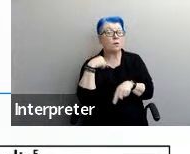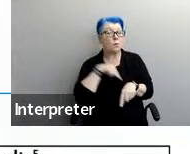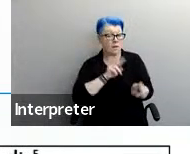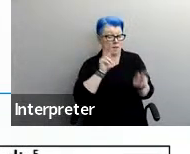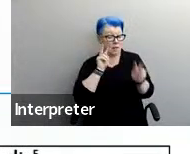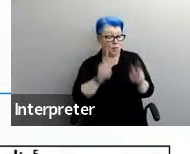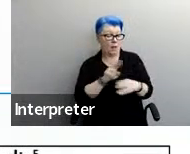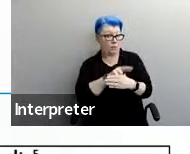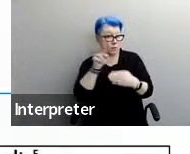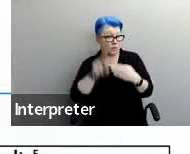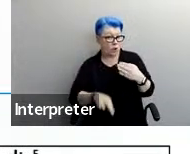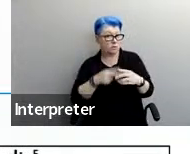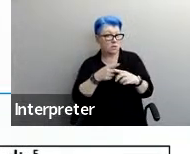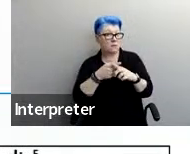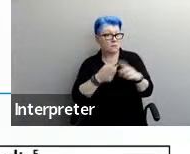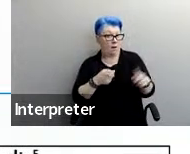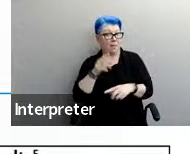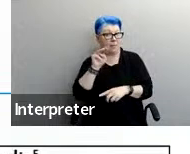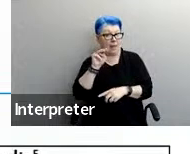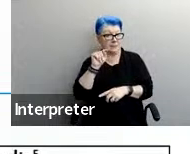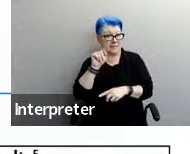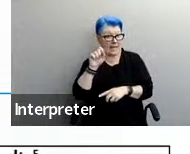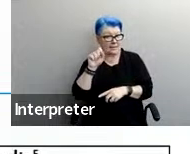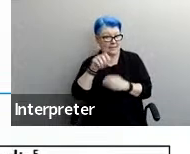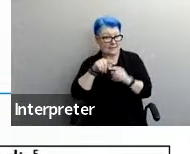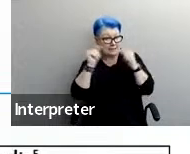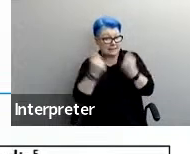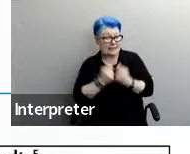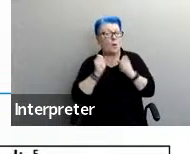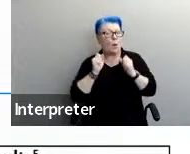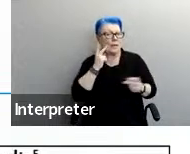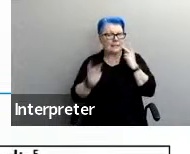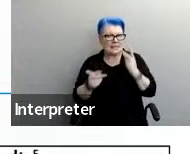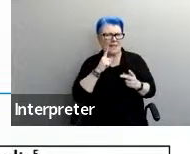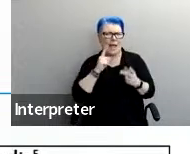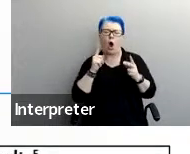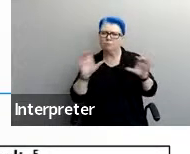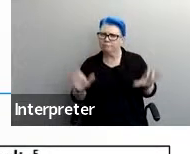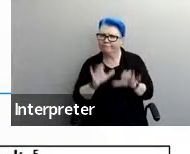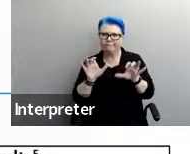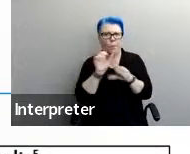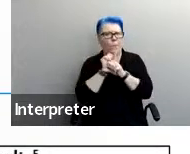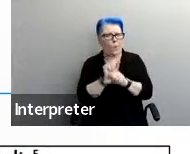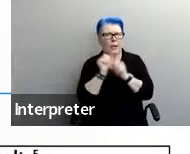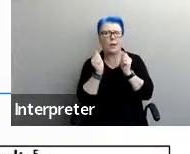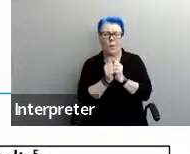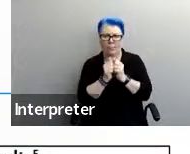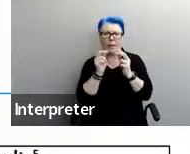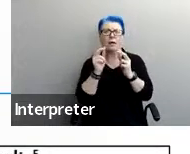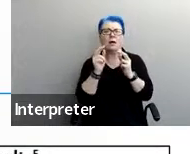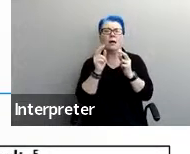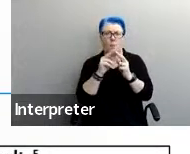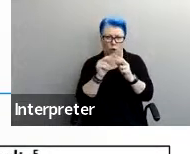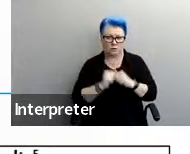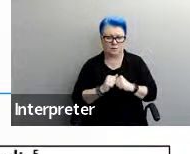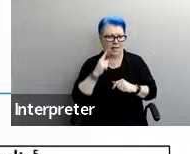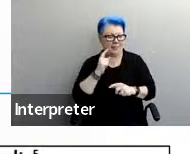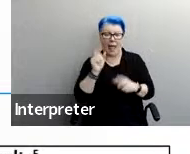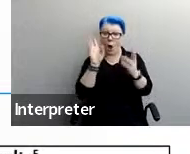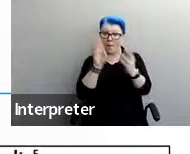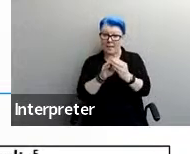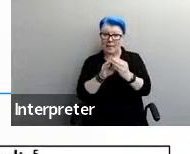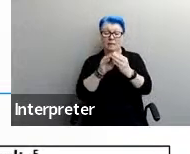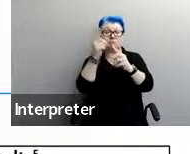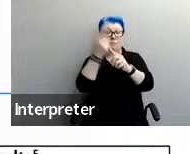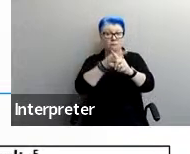the MTSS team, we can see that they are actively working with their partners, meaning they're meeting on a monthly basis to go through